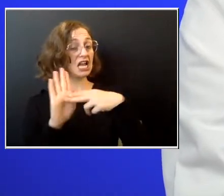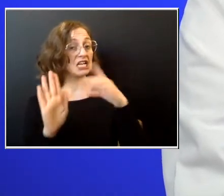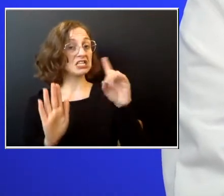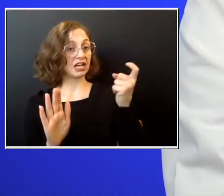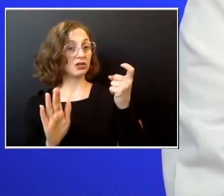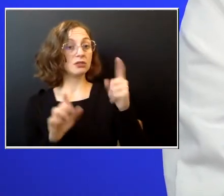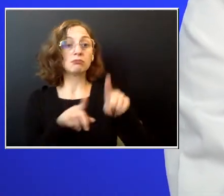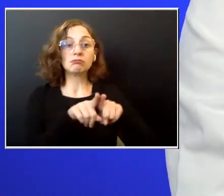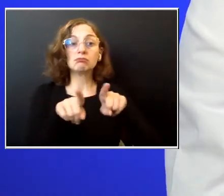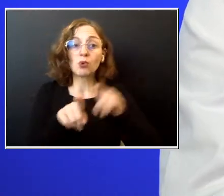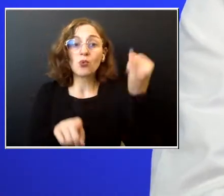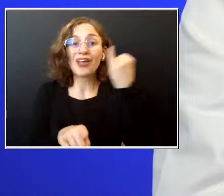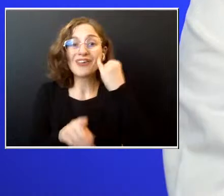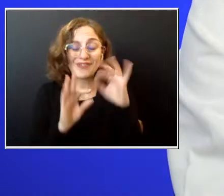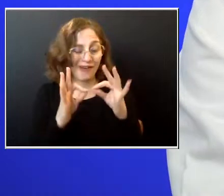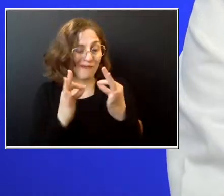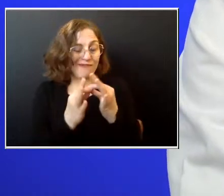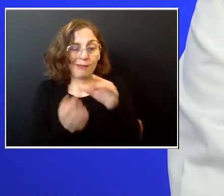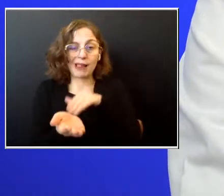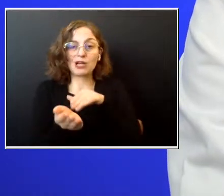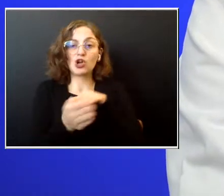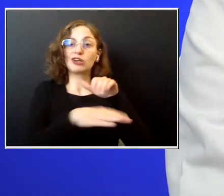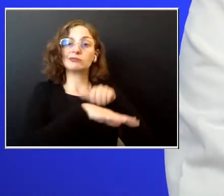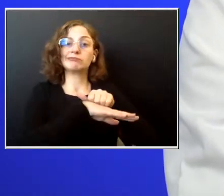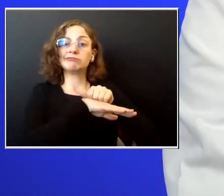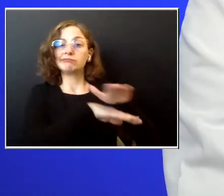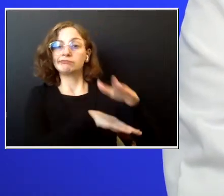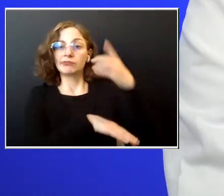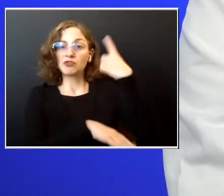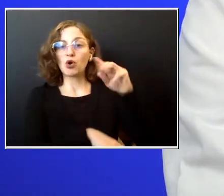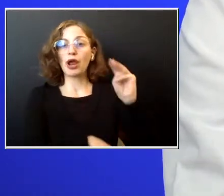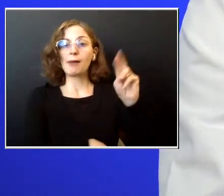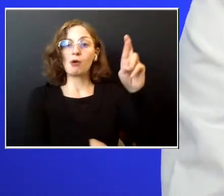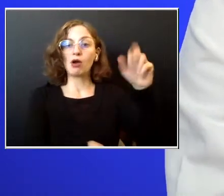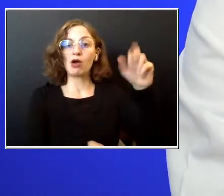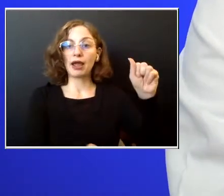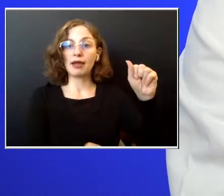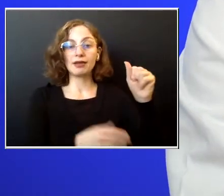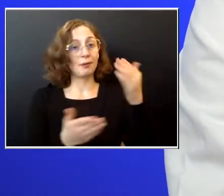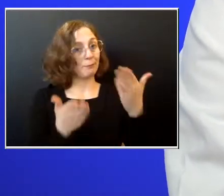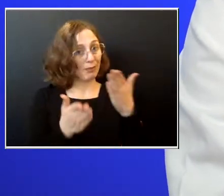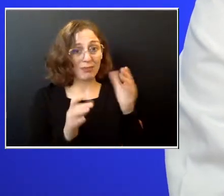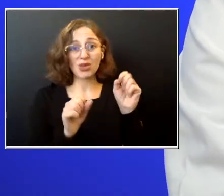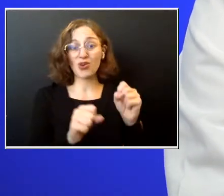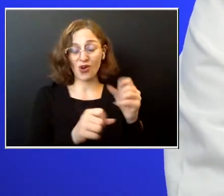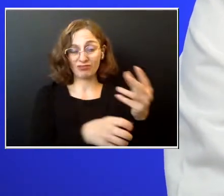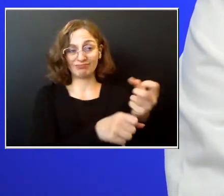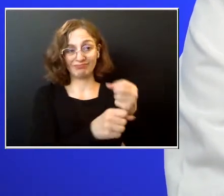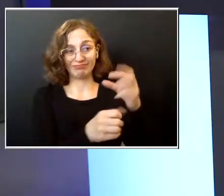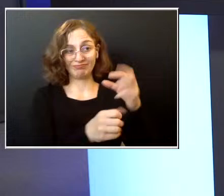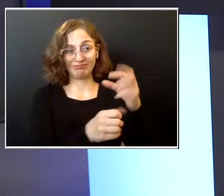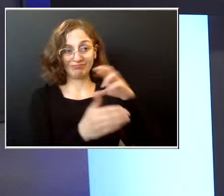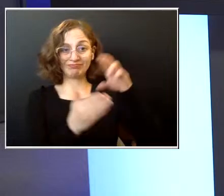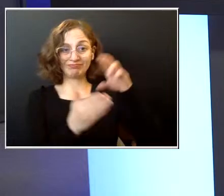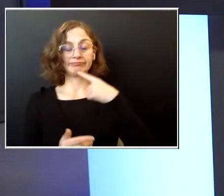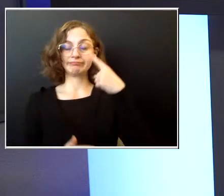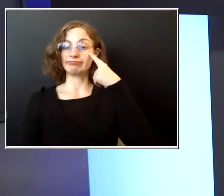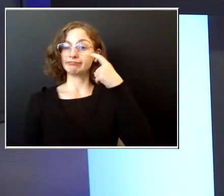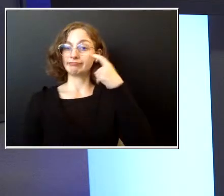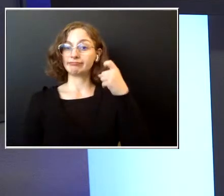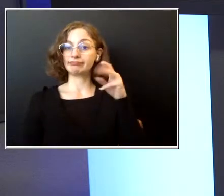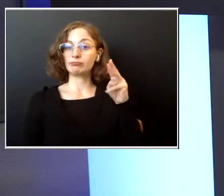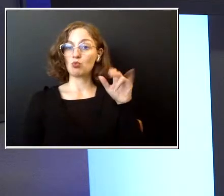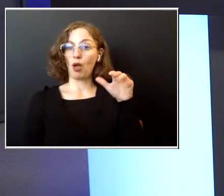for an MRA, they might get a readback that says, we suspect Moya Moya. So it could be diagnosed by anyone. Georgianne